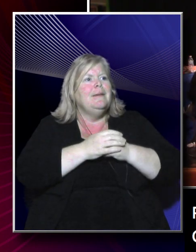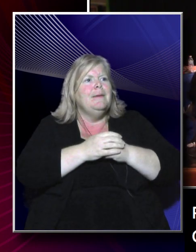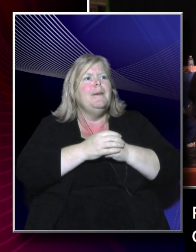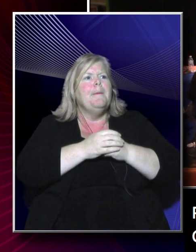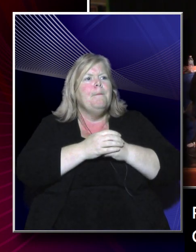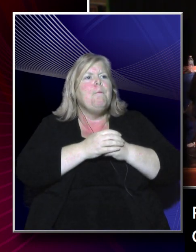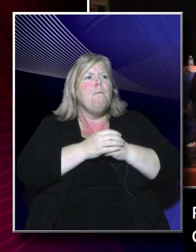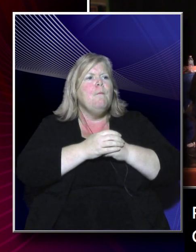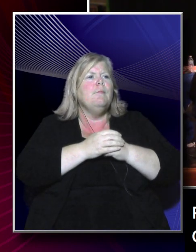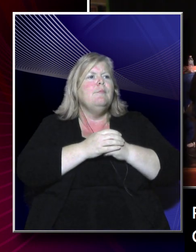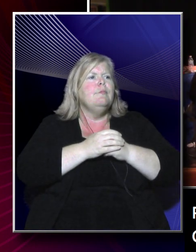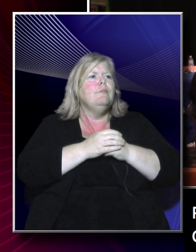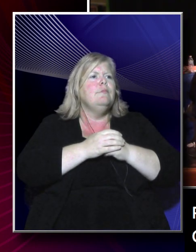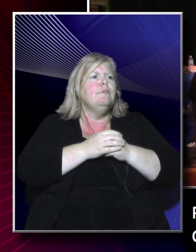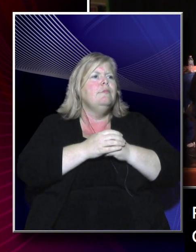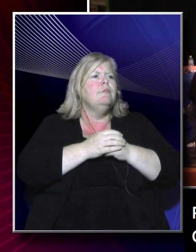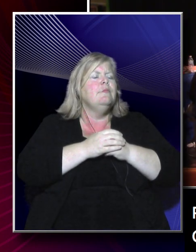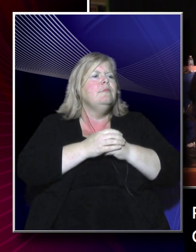right?